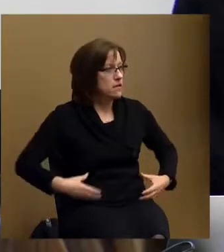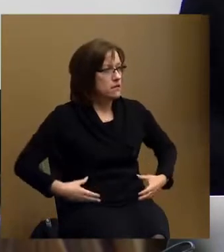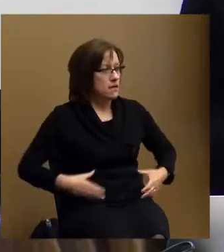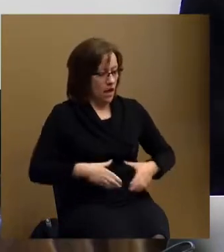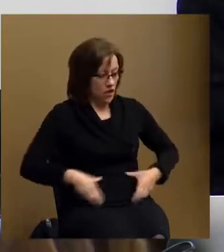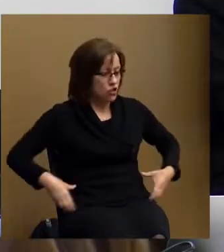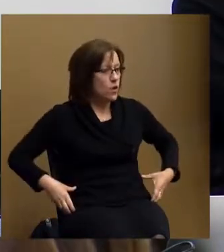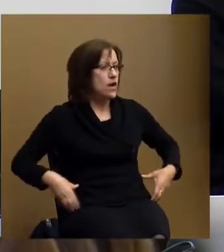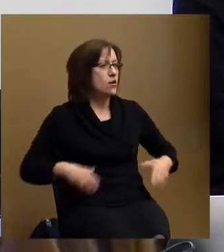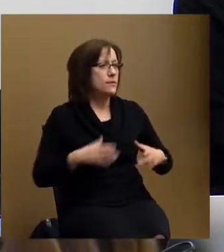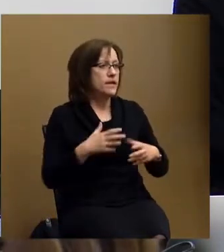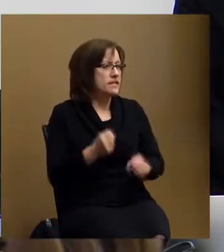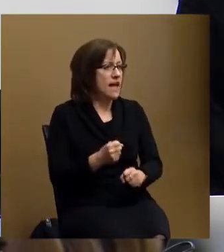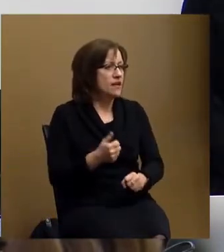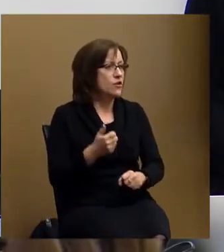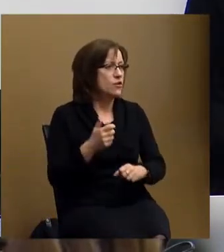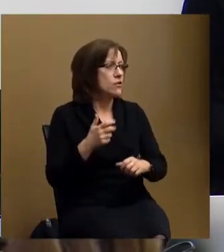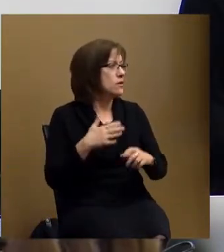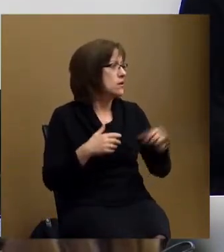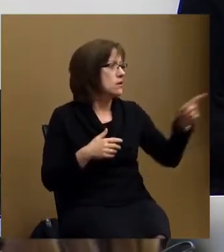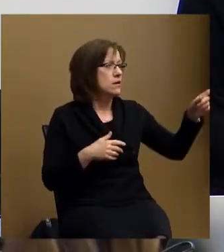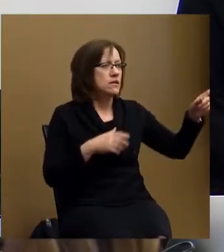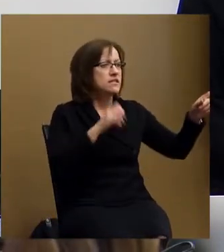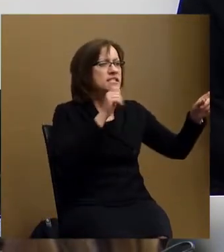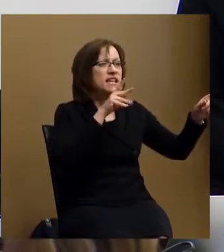Okay. I wouldn't agree with that.